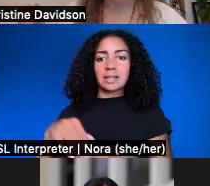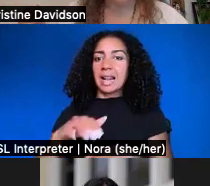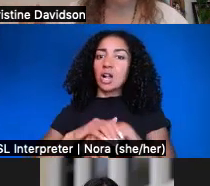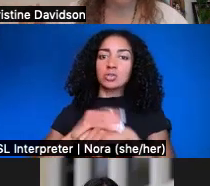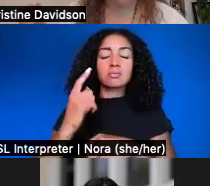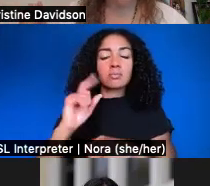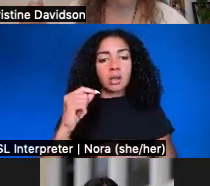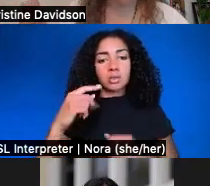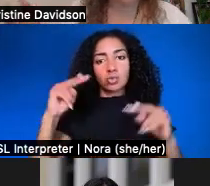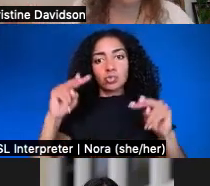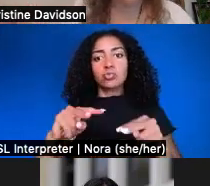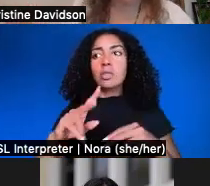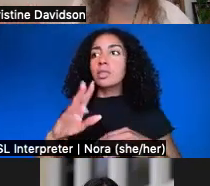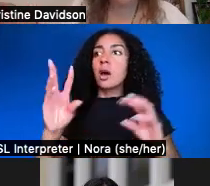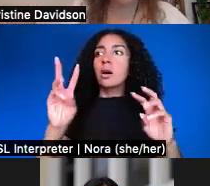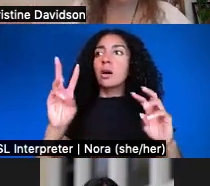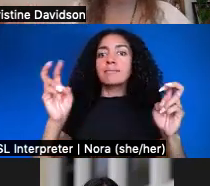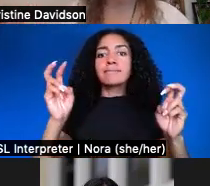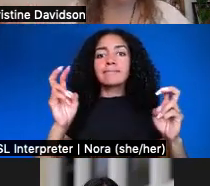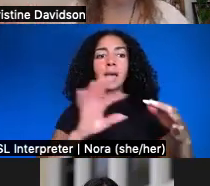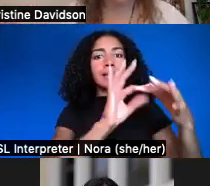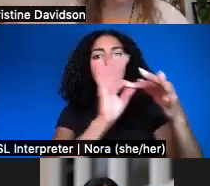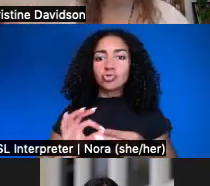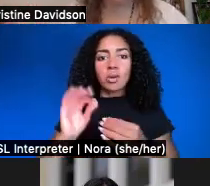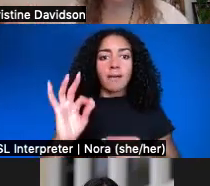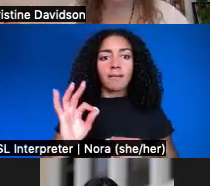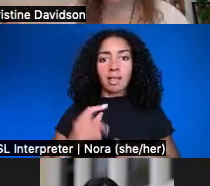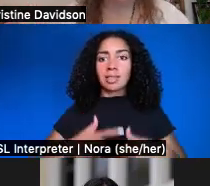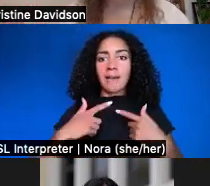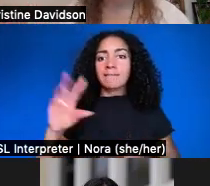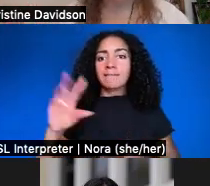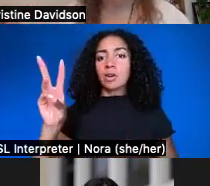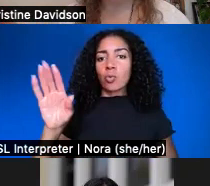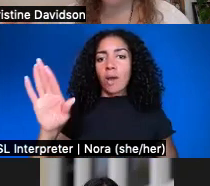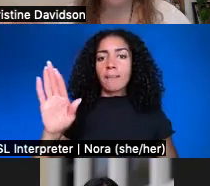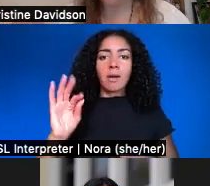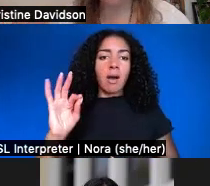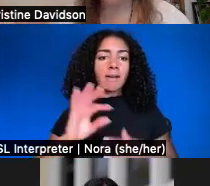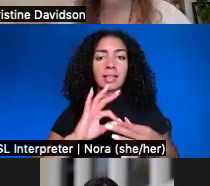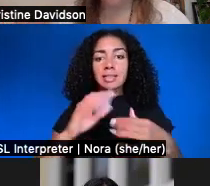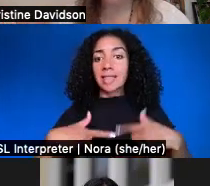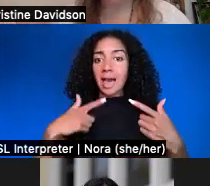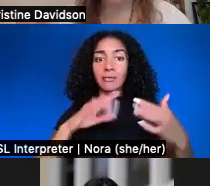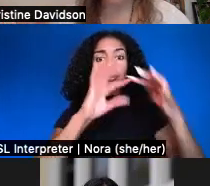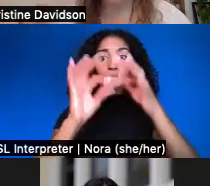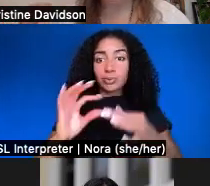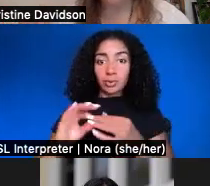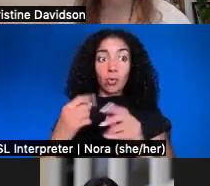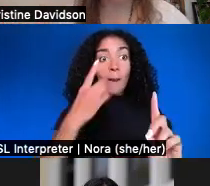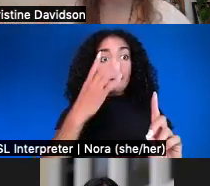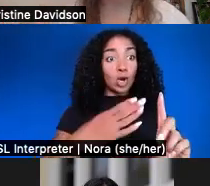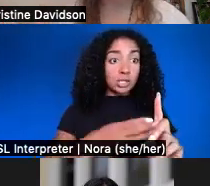And I think we have been taught sometimes through many generations that we don't matter, right? That we